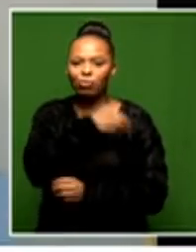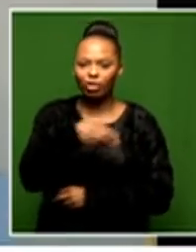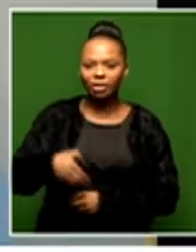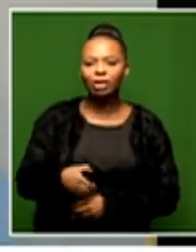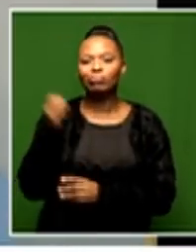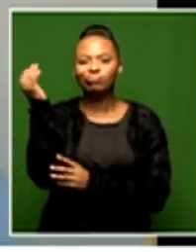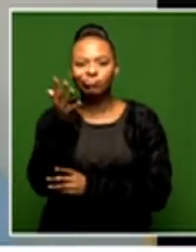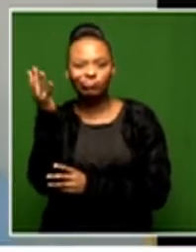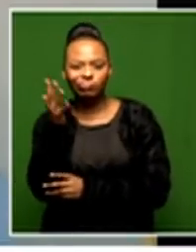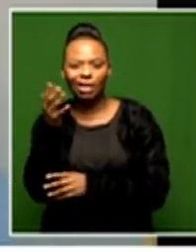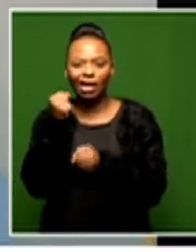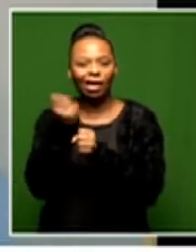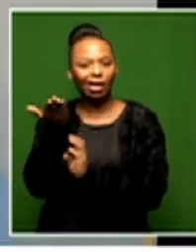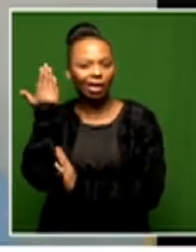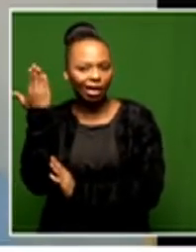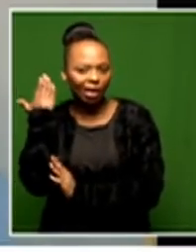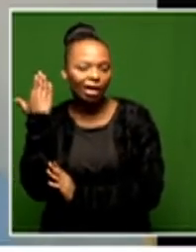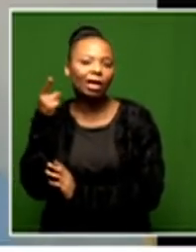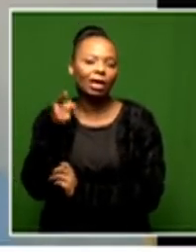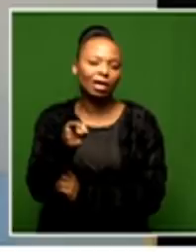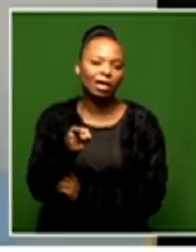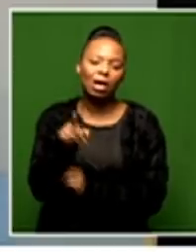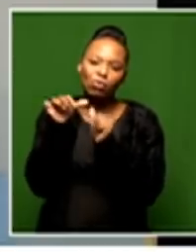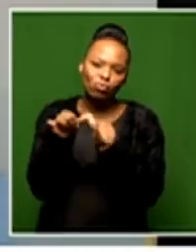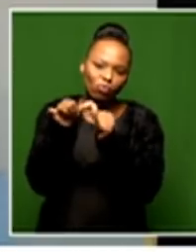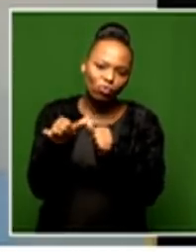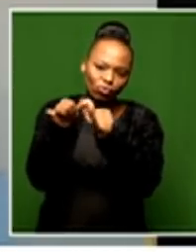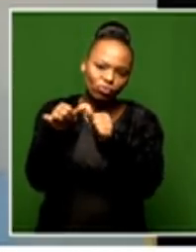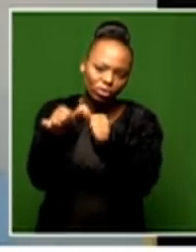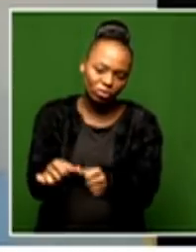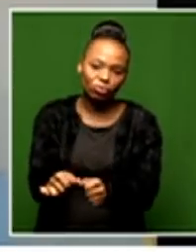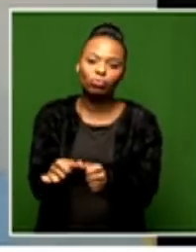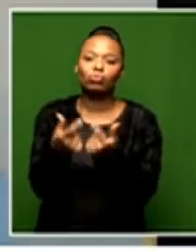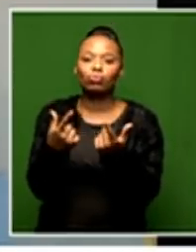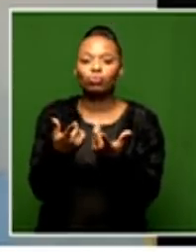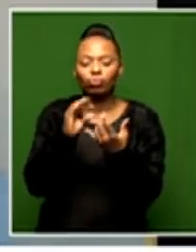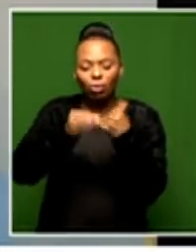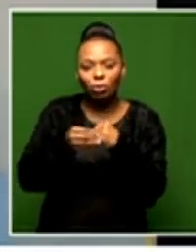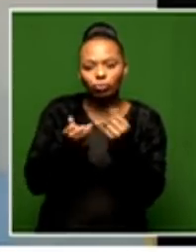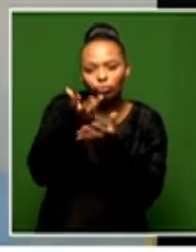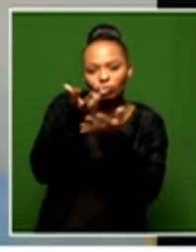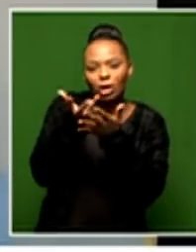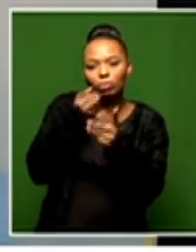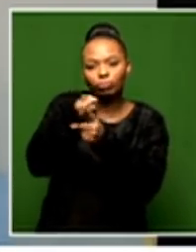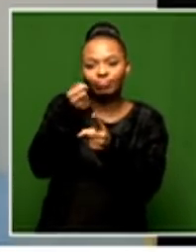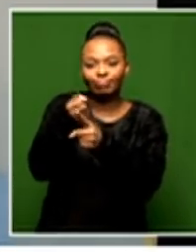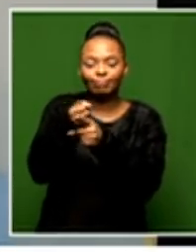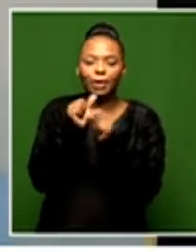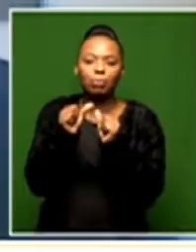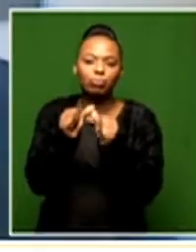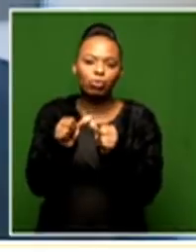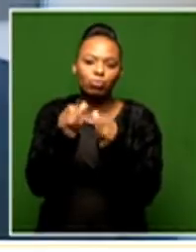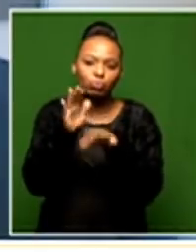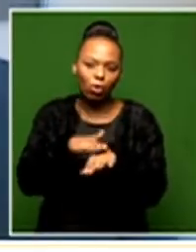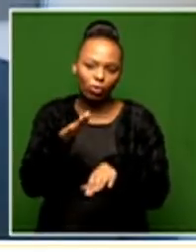spoke about over the last couple of years. And I think continued work in that direction could potentially help with that issue.